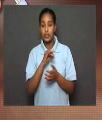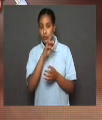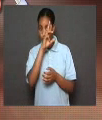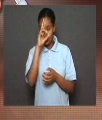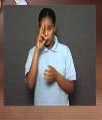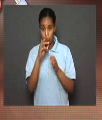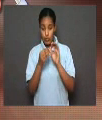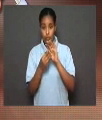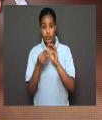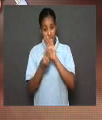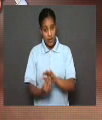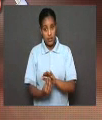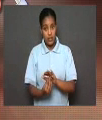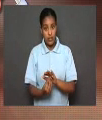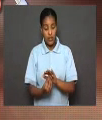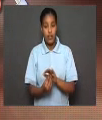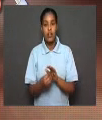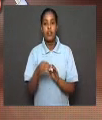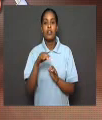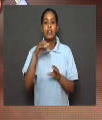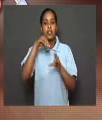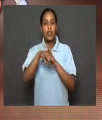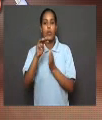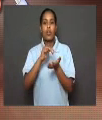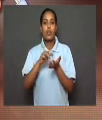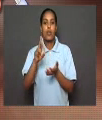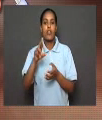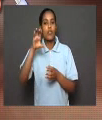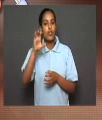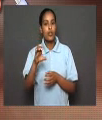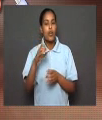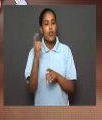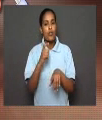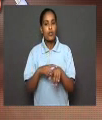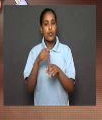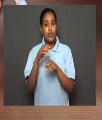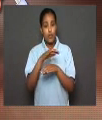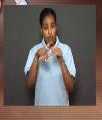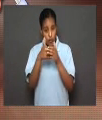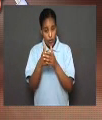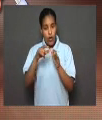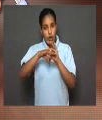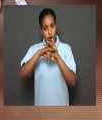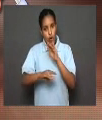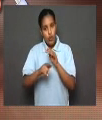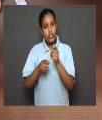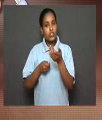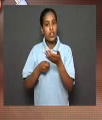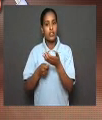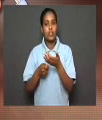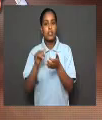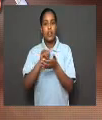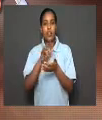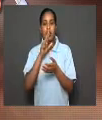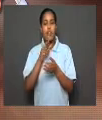This is due to the fact that intermolecular forces often involve lower